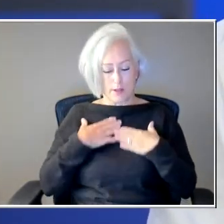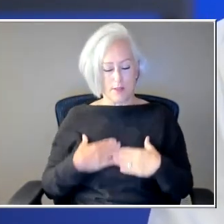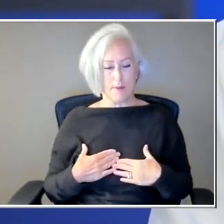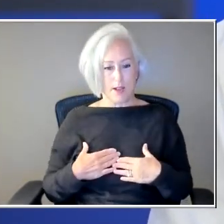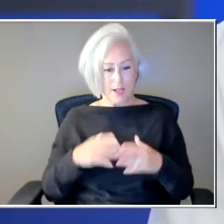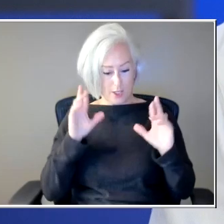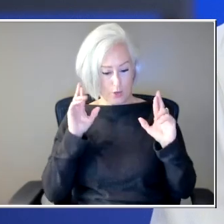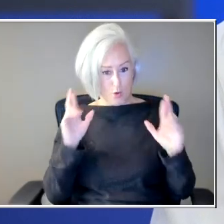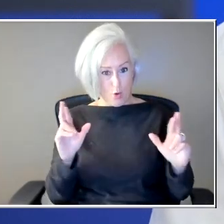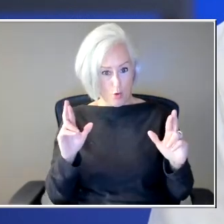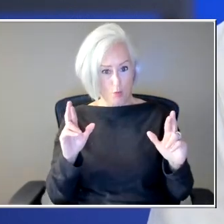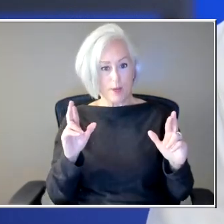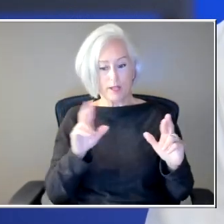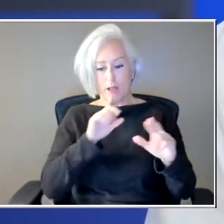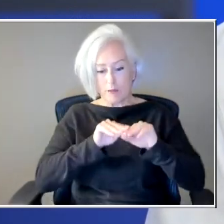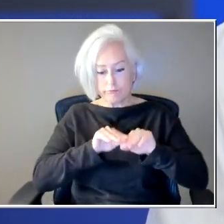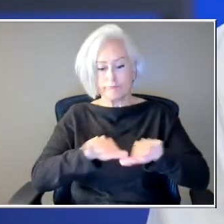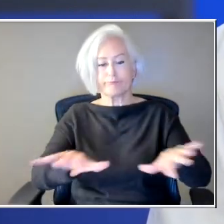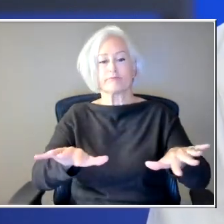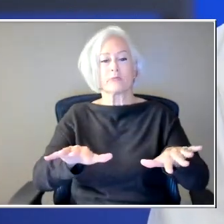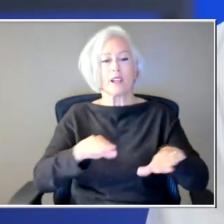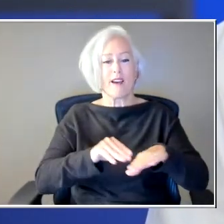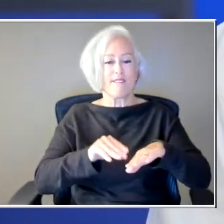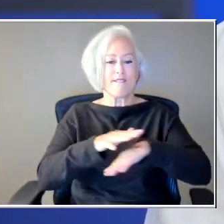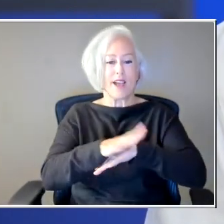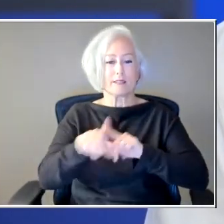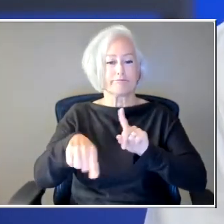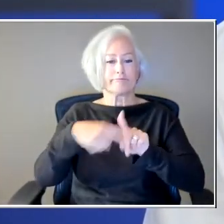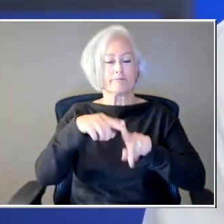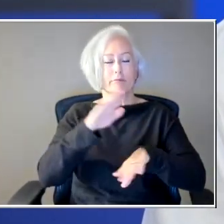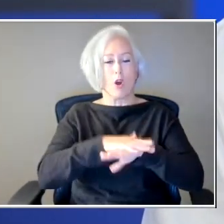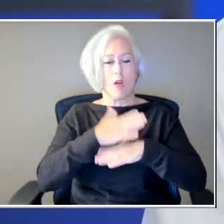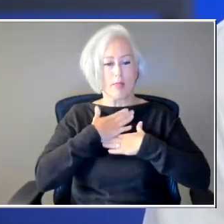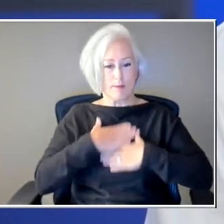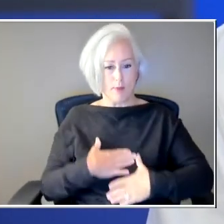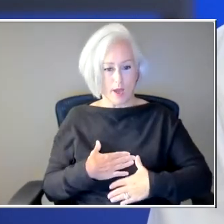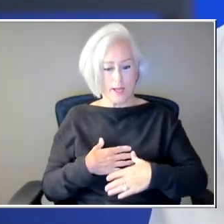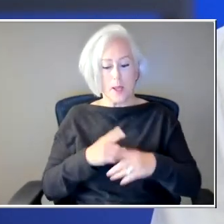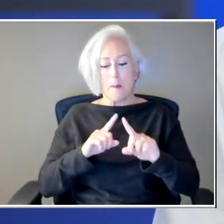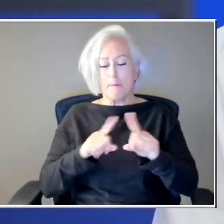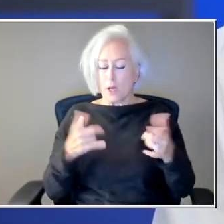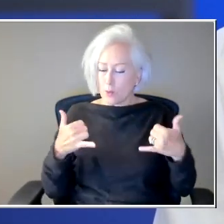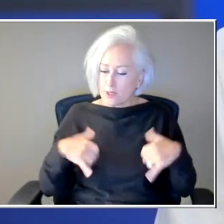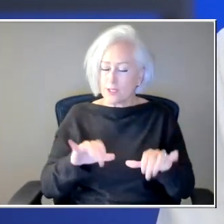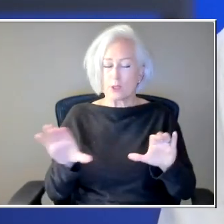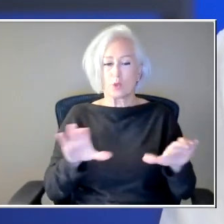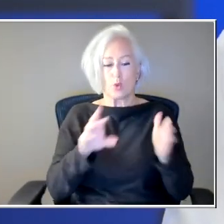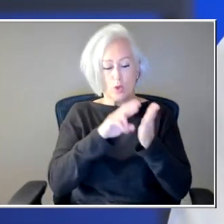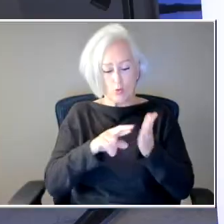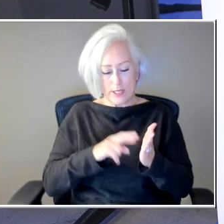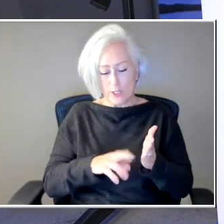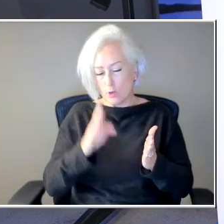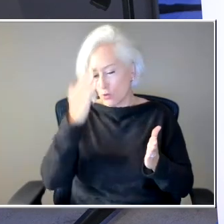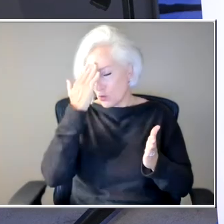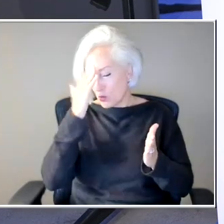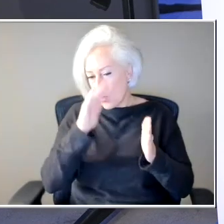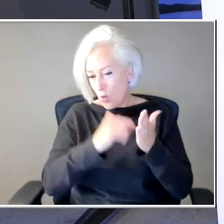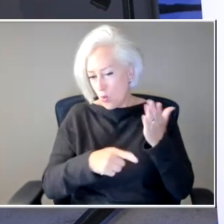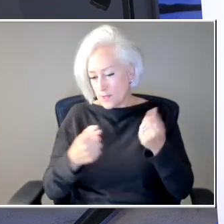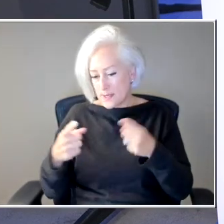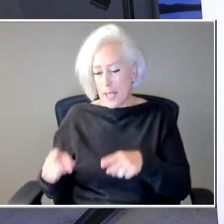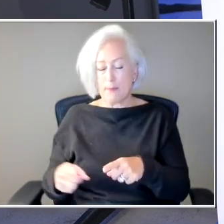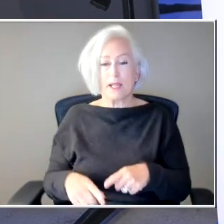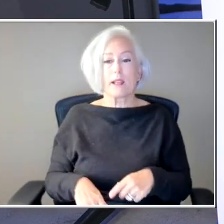cancer risk in Lynch. Obviously, it's still experimental. We still have to complete the research to really know how it went. And to be clear, it's also